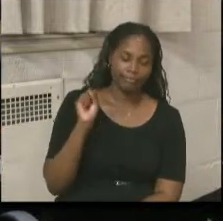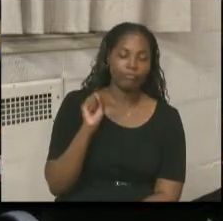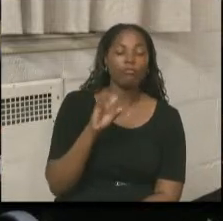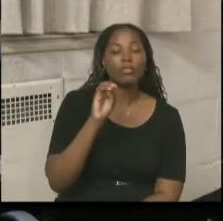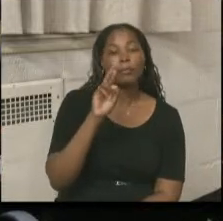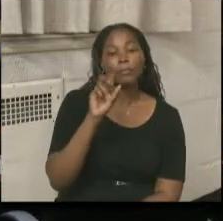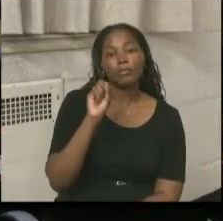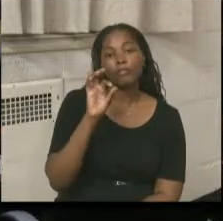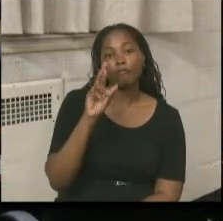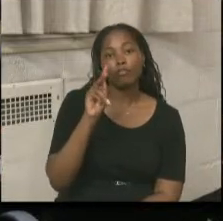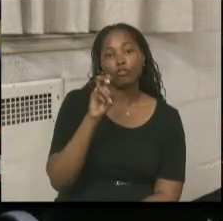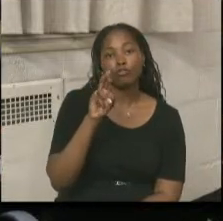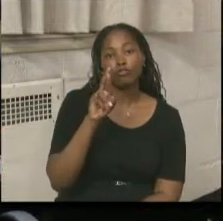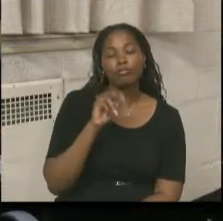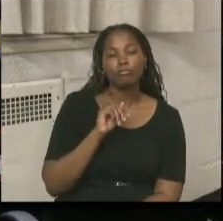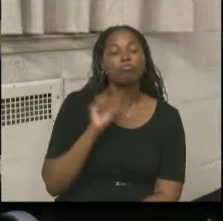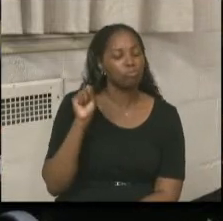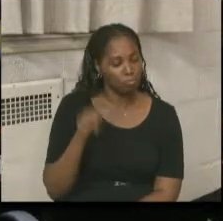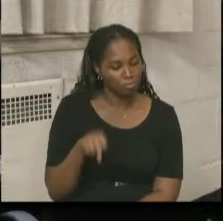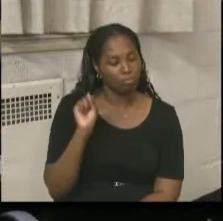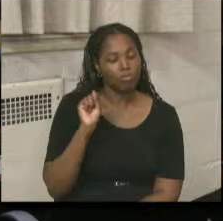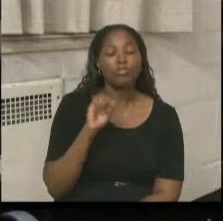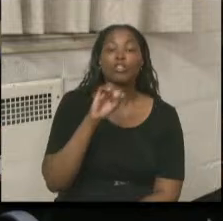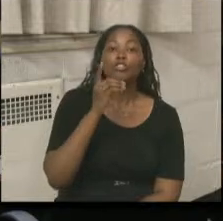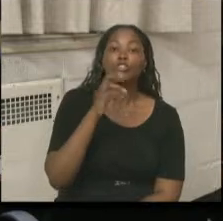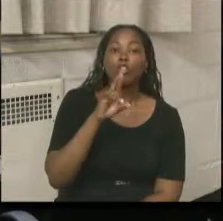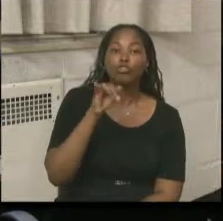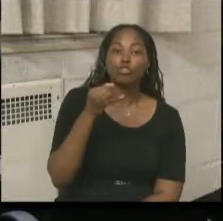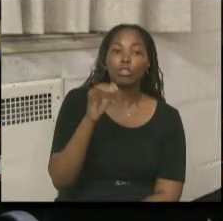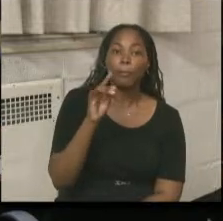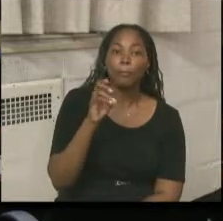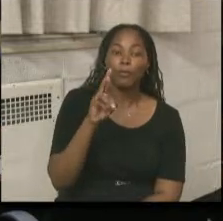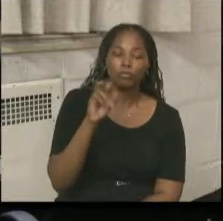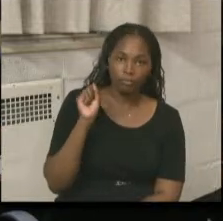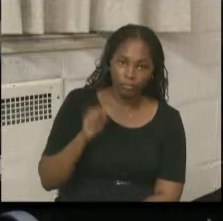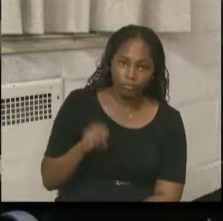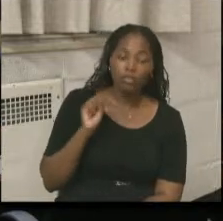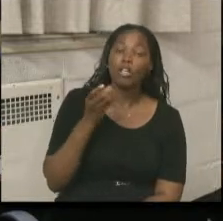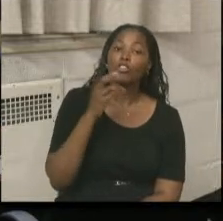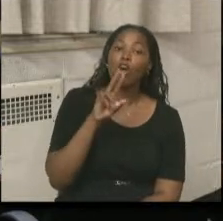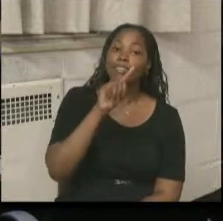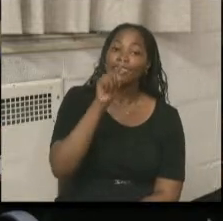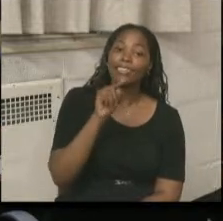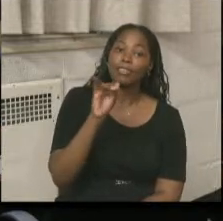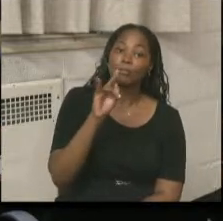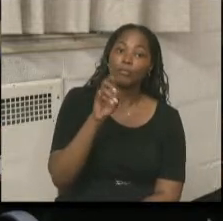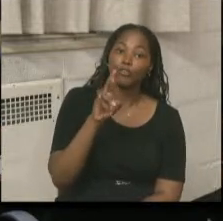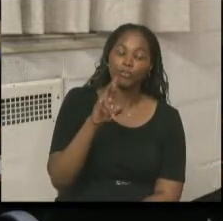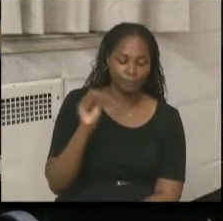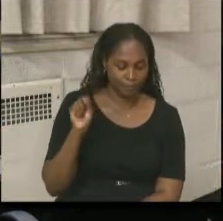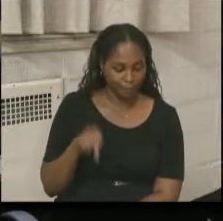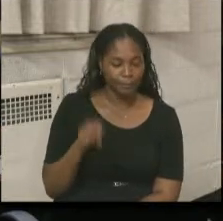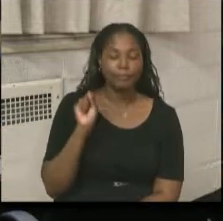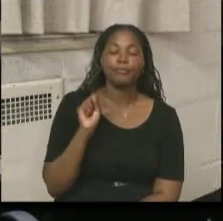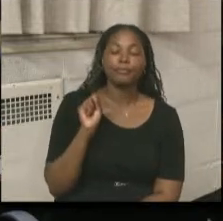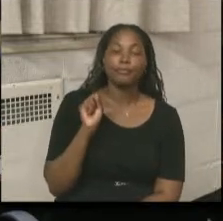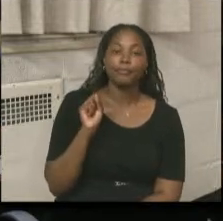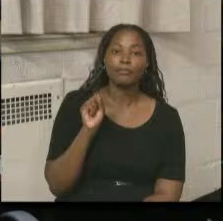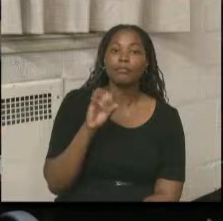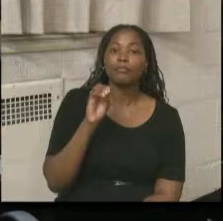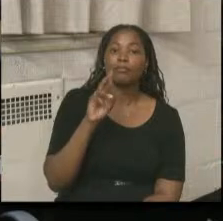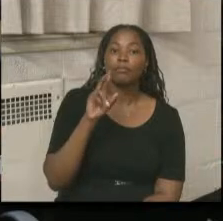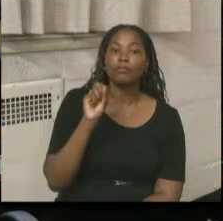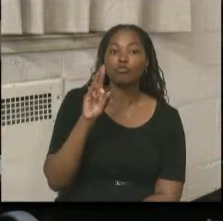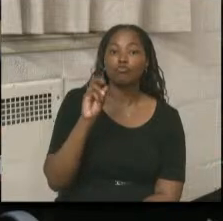Mrs. Frazier? Aye. Dr. J. Miller? Dr. Z. Miller? Aye. Mrs.